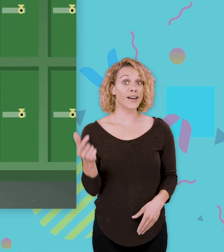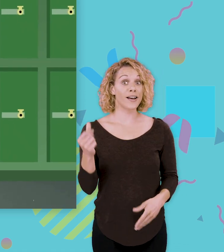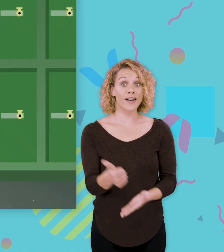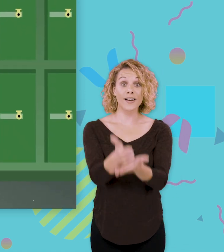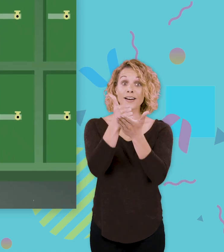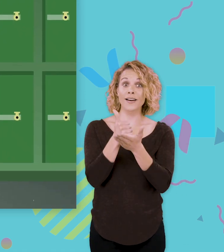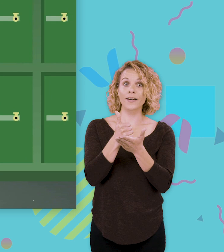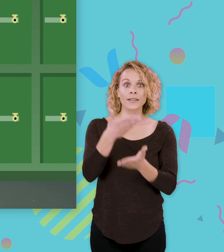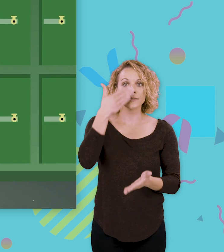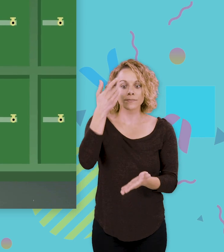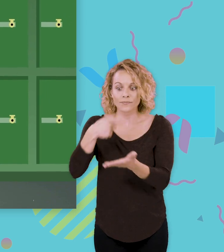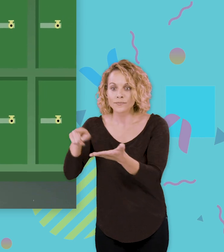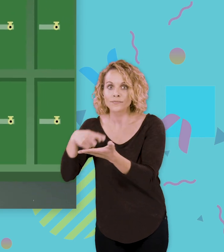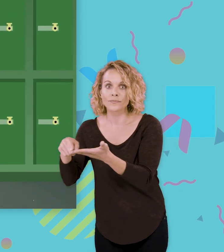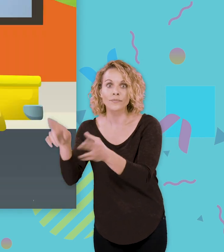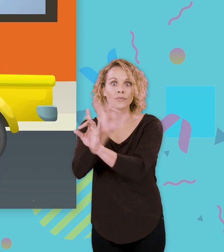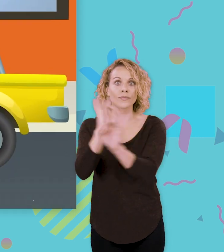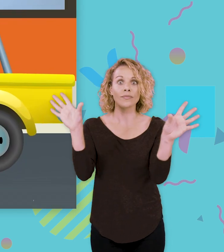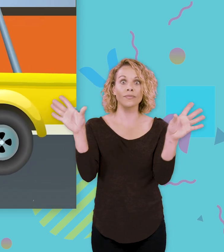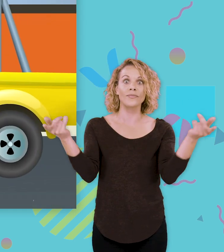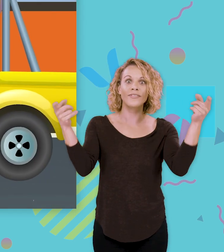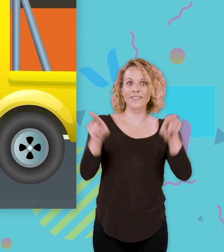A dog to help them sniff out